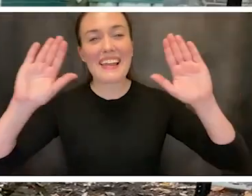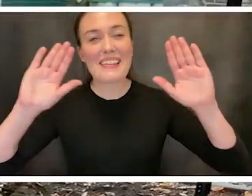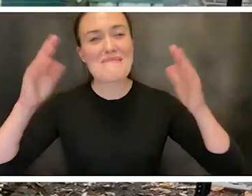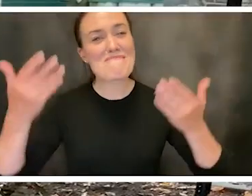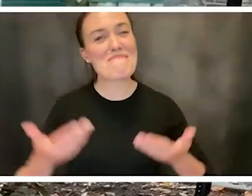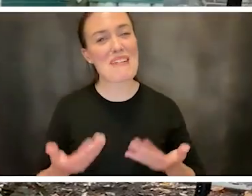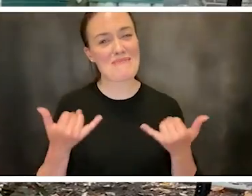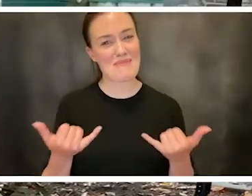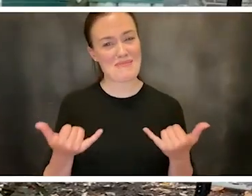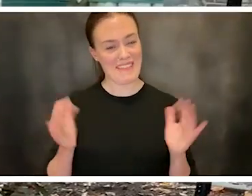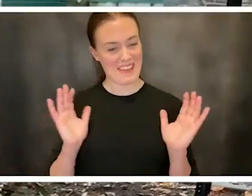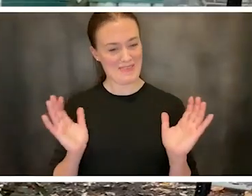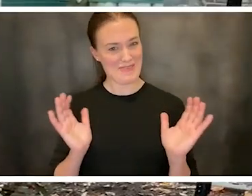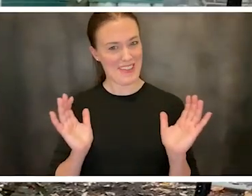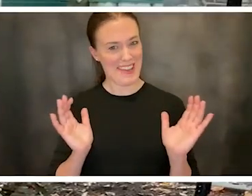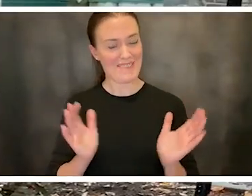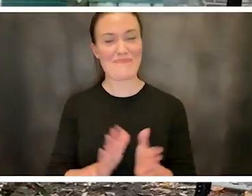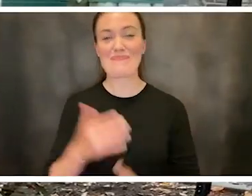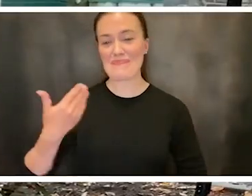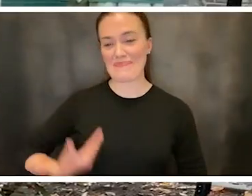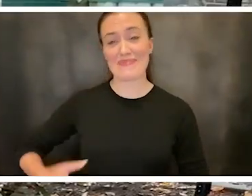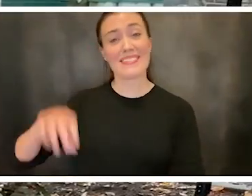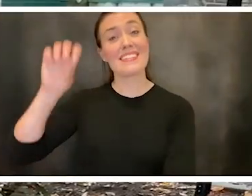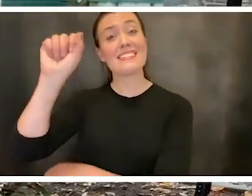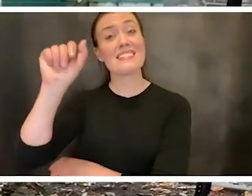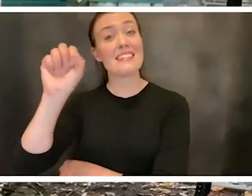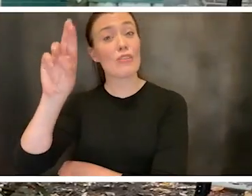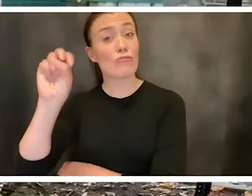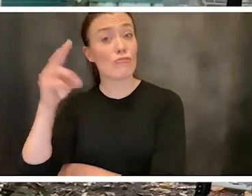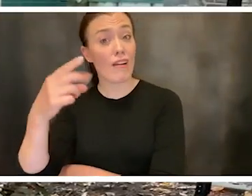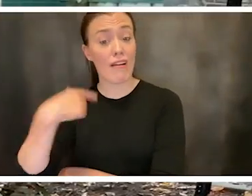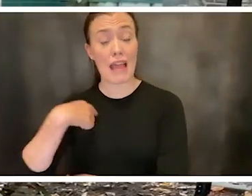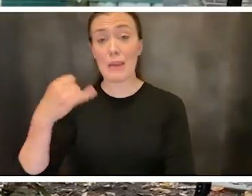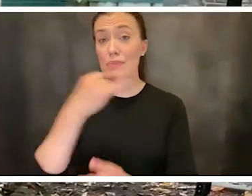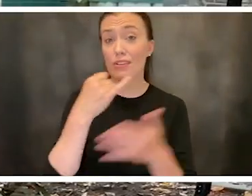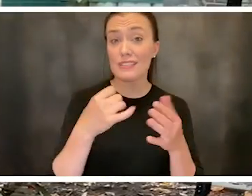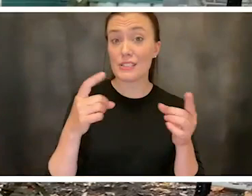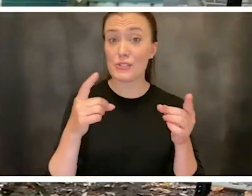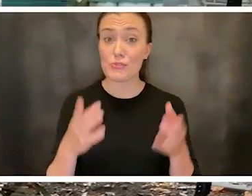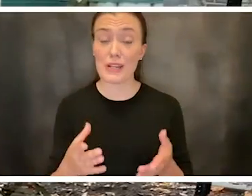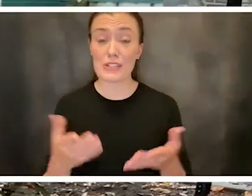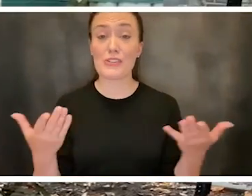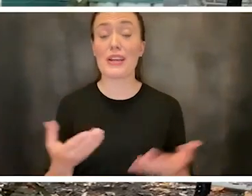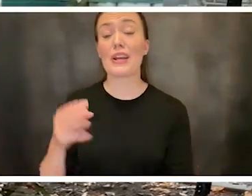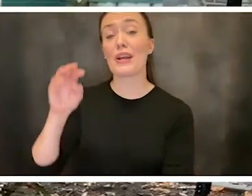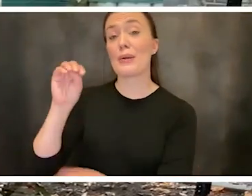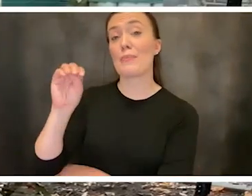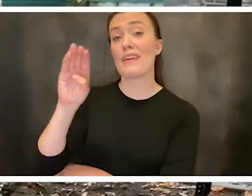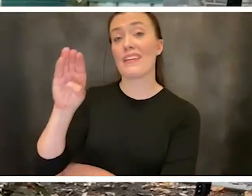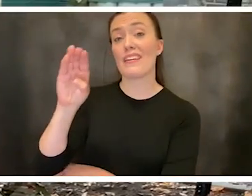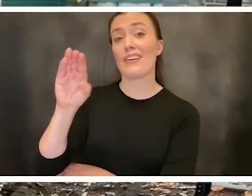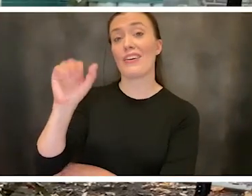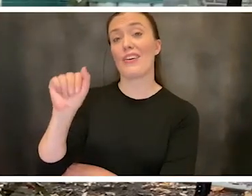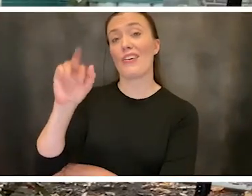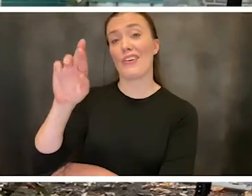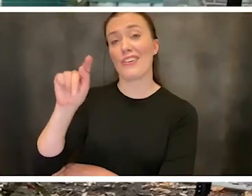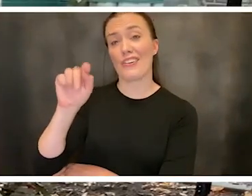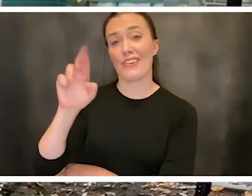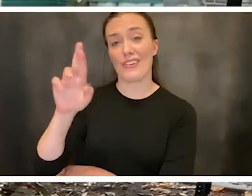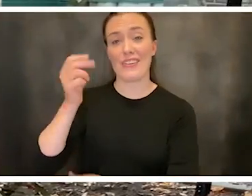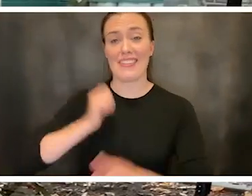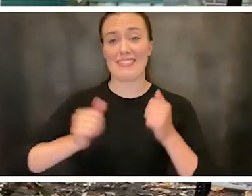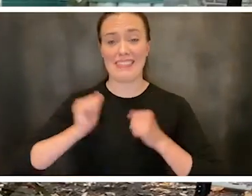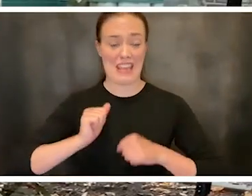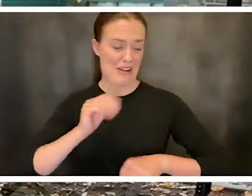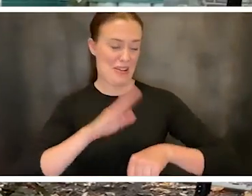Everyone, welcome to our Fireside Chat today. I'm Sarah Rasmussen, the new artistic director here at McCarter Theater Center on the beautiful campus of Princeton University.